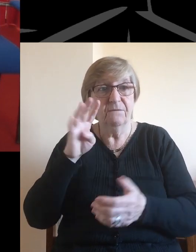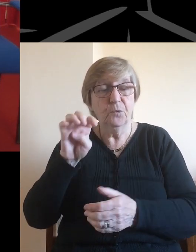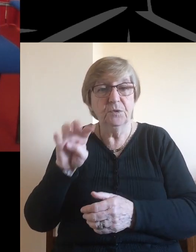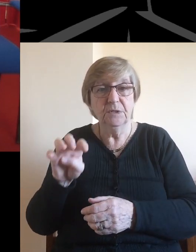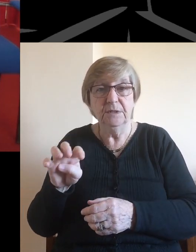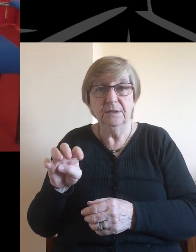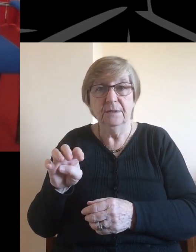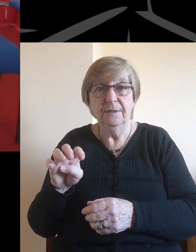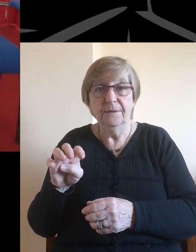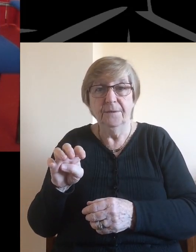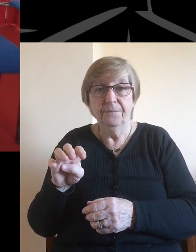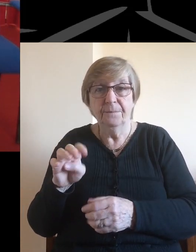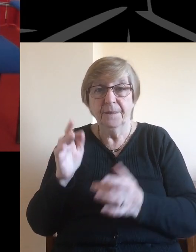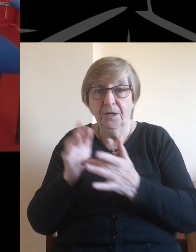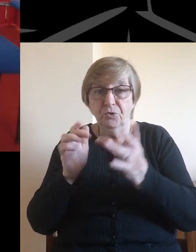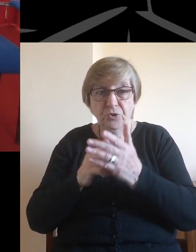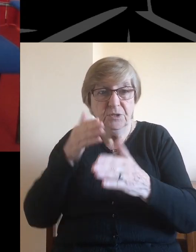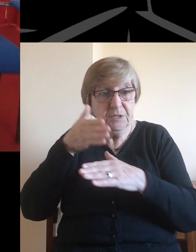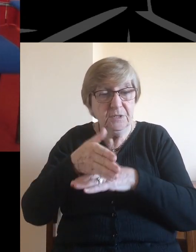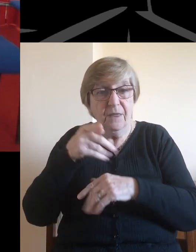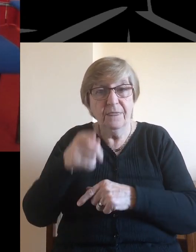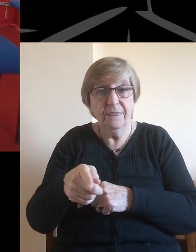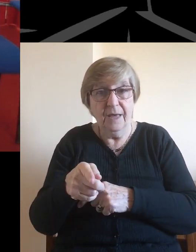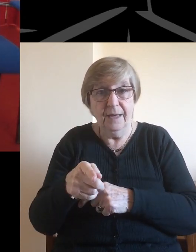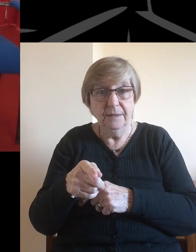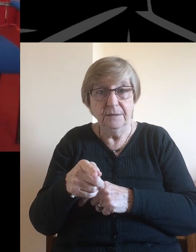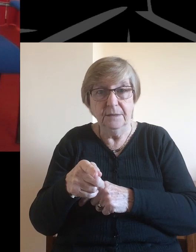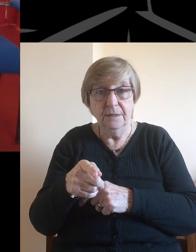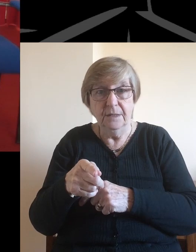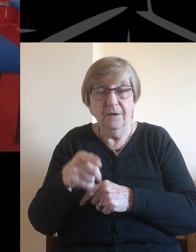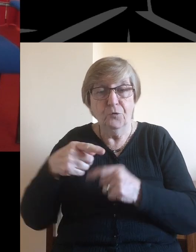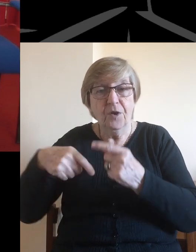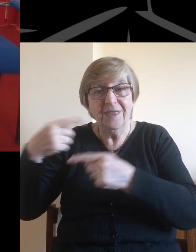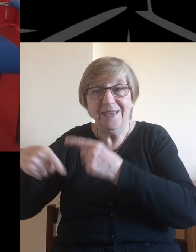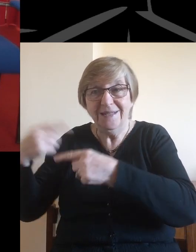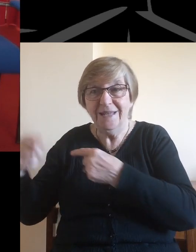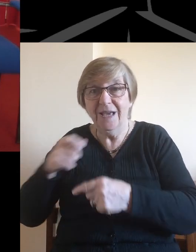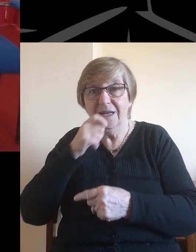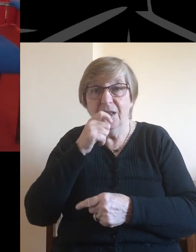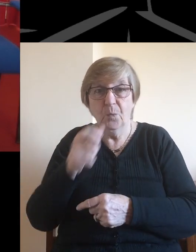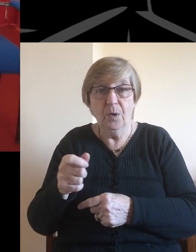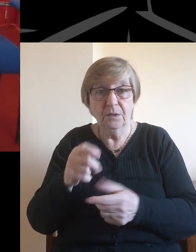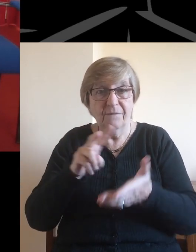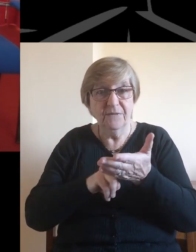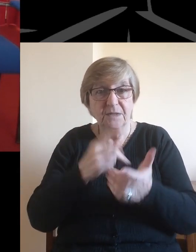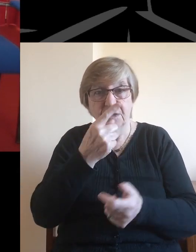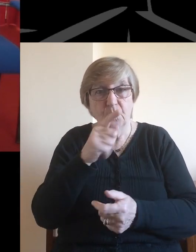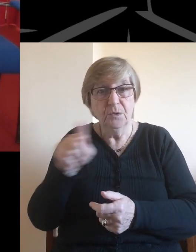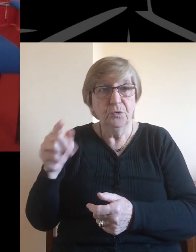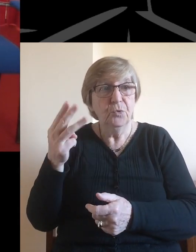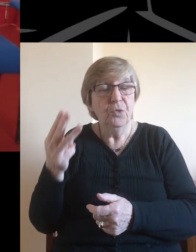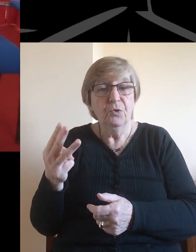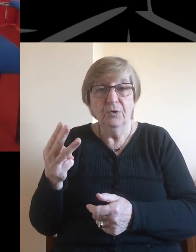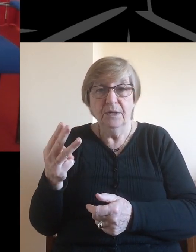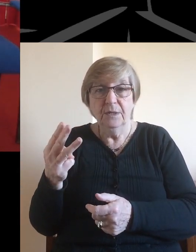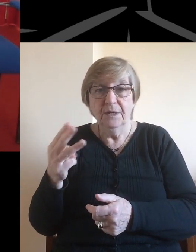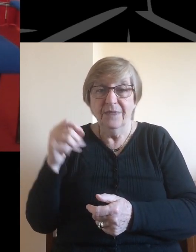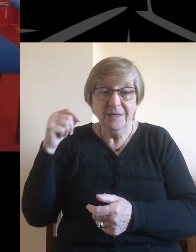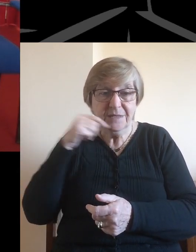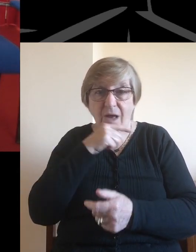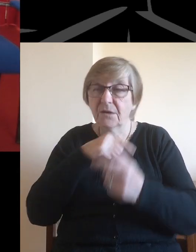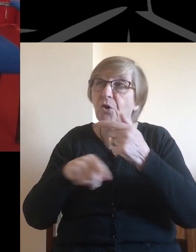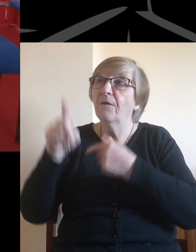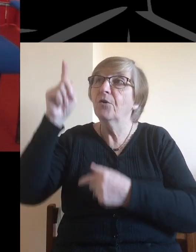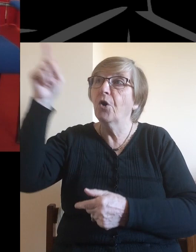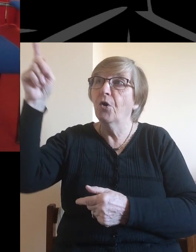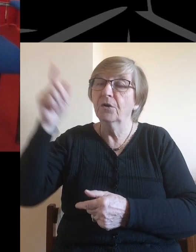14, he has done so as the eternal Word described in verses 1 to 3. It is the Son of God,